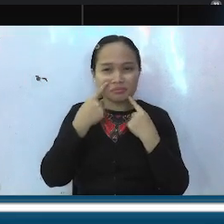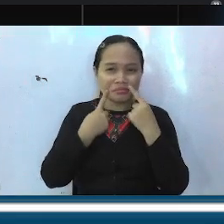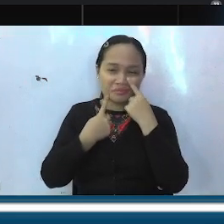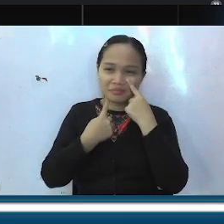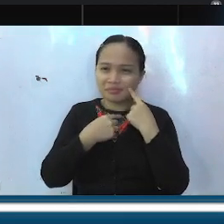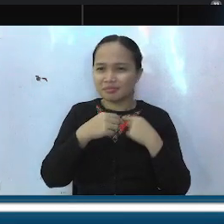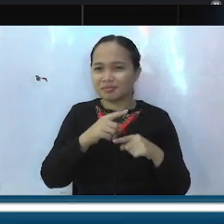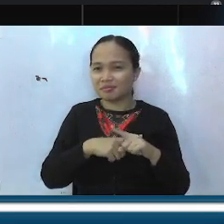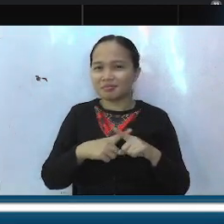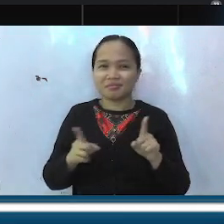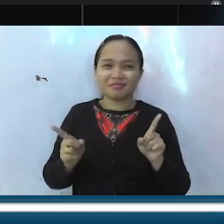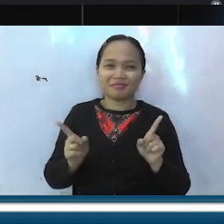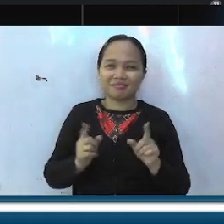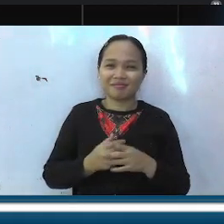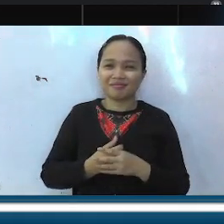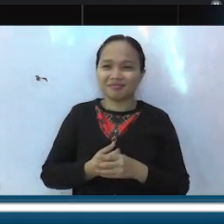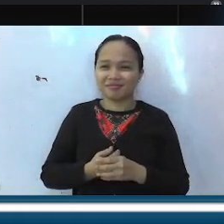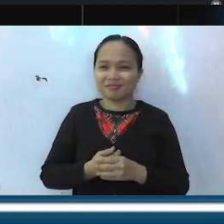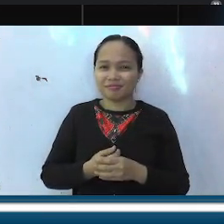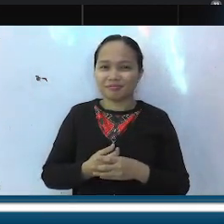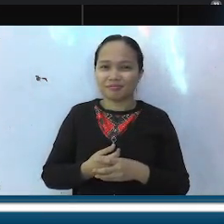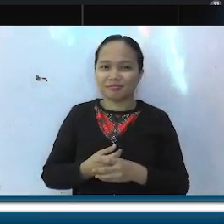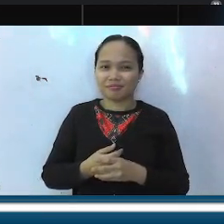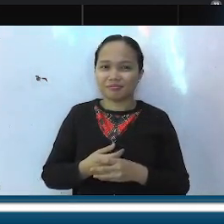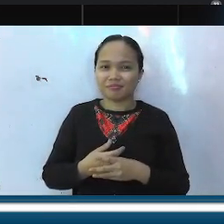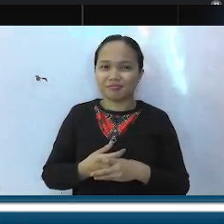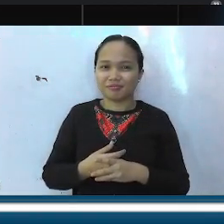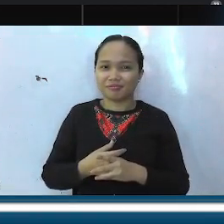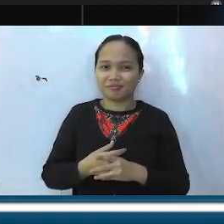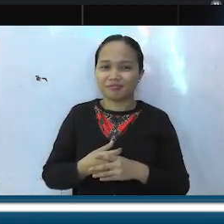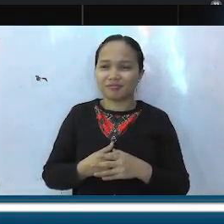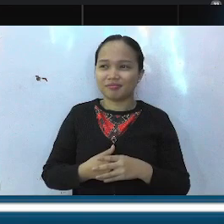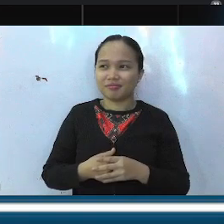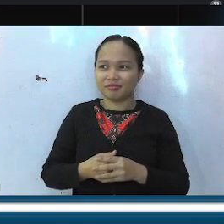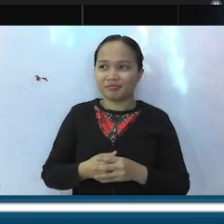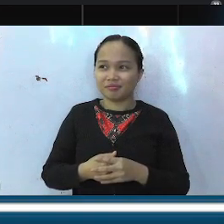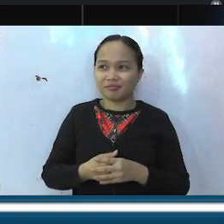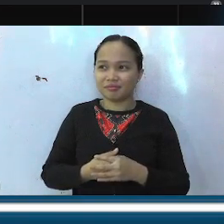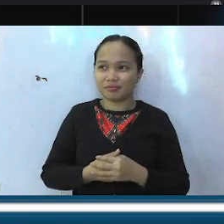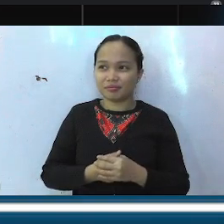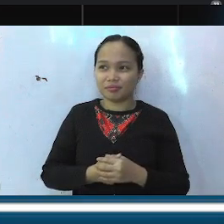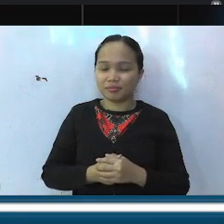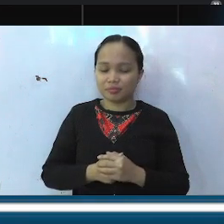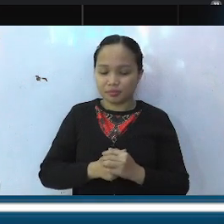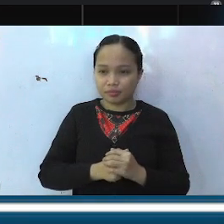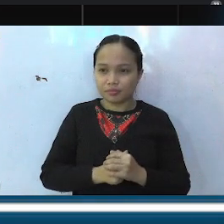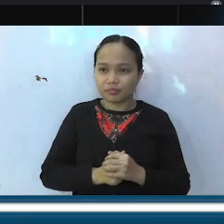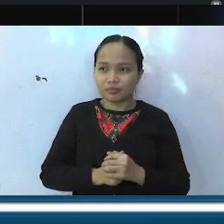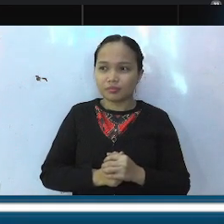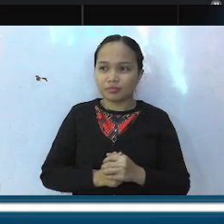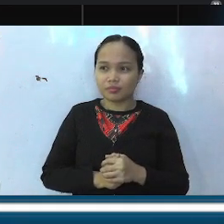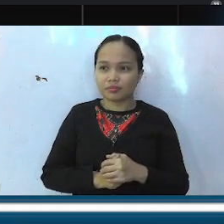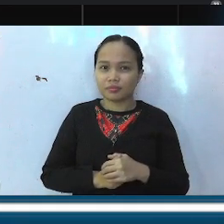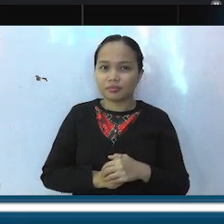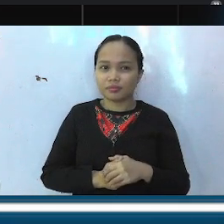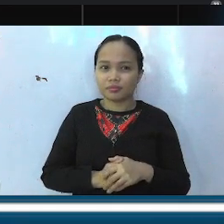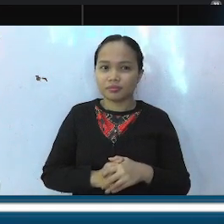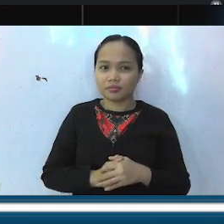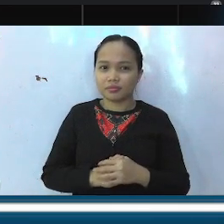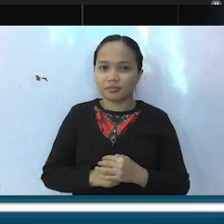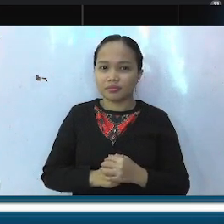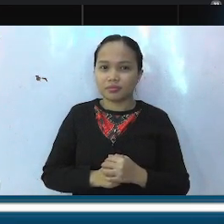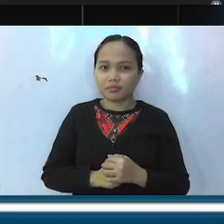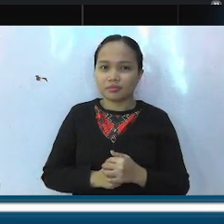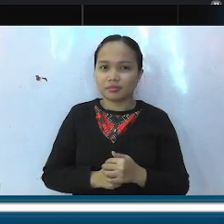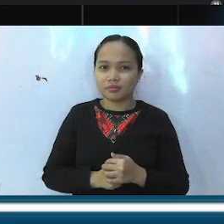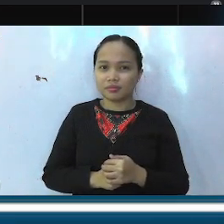I'll take care of you, baby boy. Yeah. Promise. On, I promise. I know you. I will, promise. Yeah. I will, yeah. I'll take care of your baby that's boy. Hey, I got you.